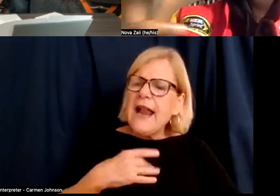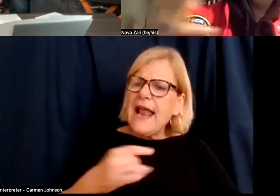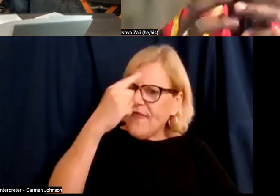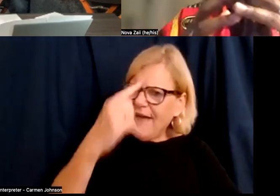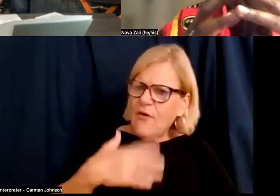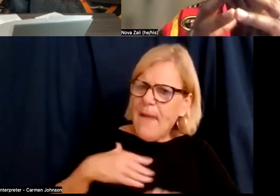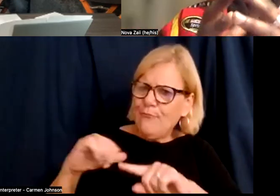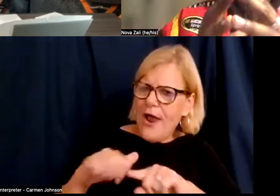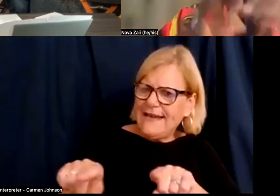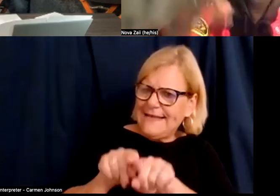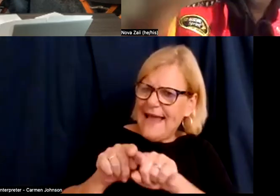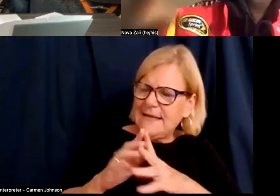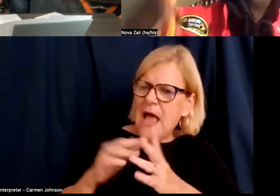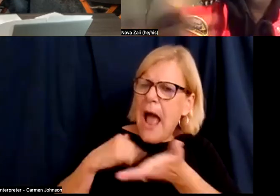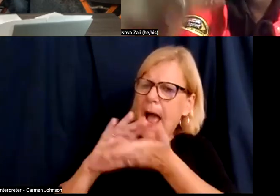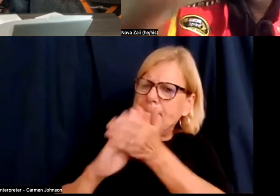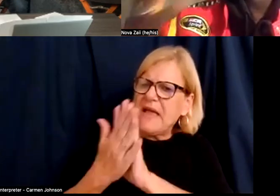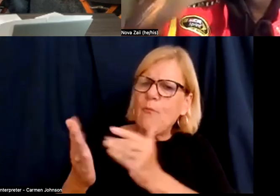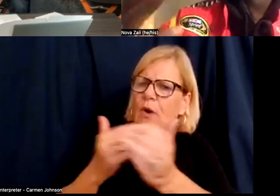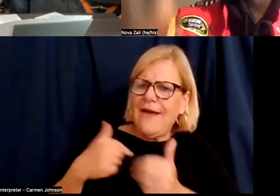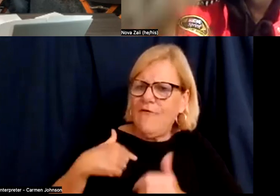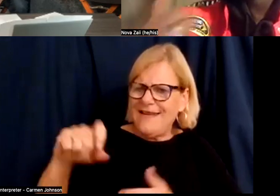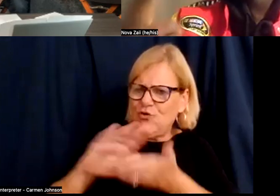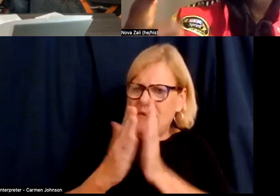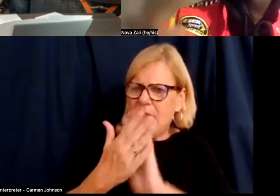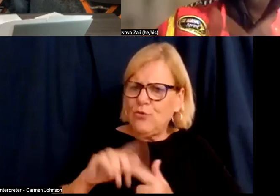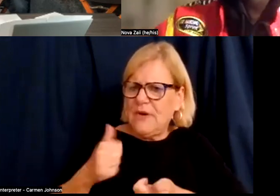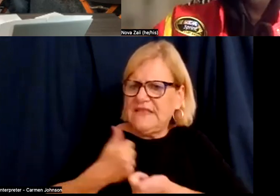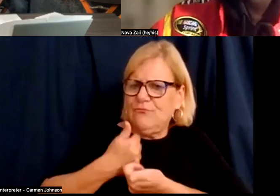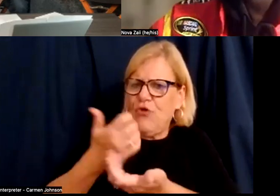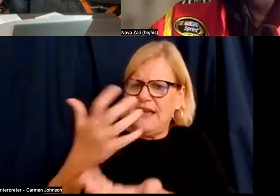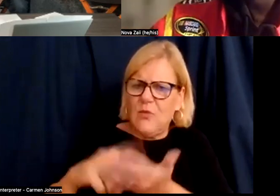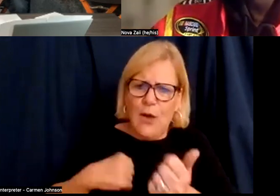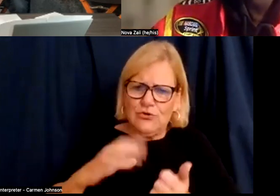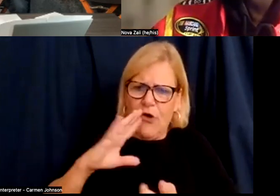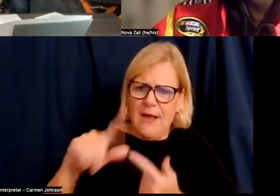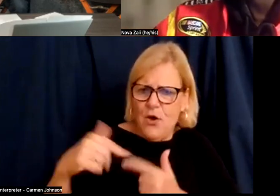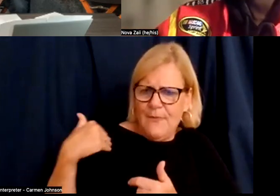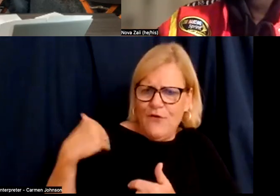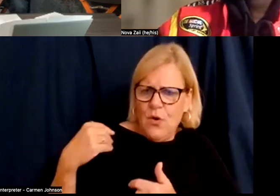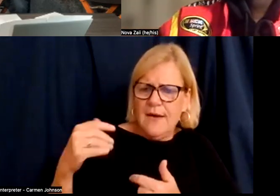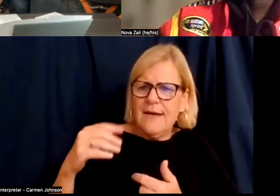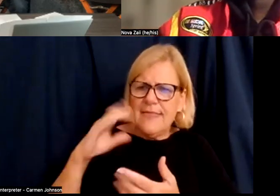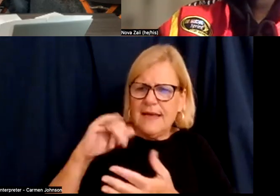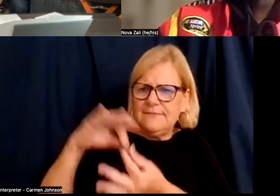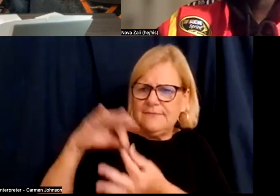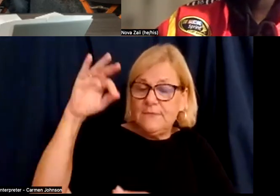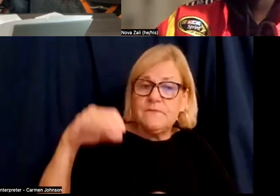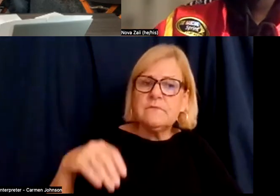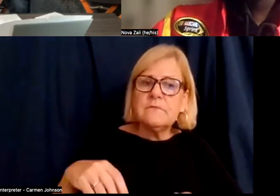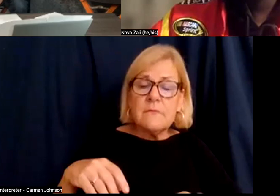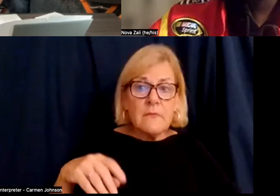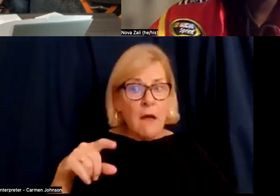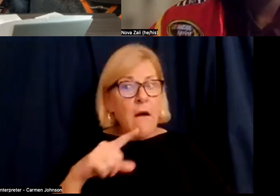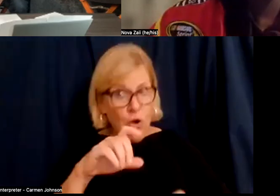practice as, you know, I become whatever I need to become to express that essence that I was talking about before. So, Oh, come on. You were getting the